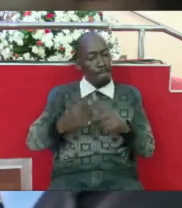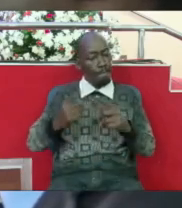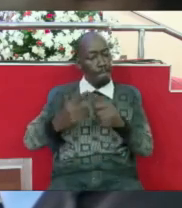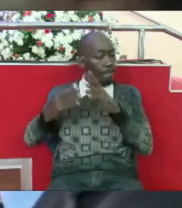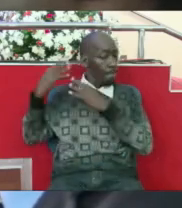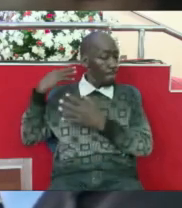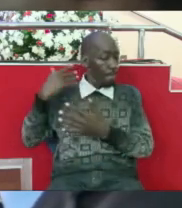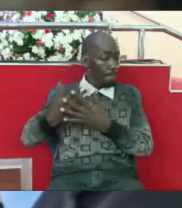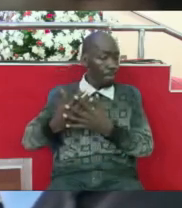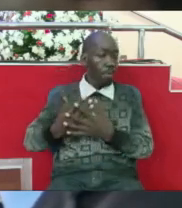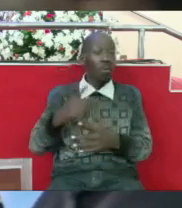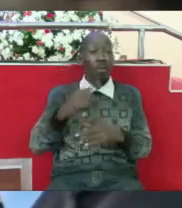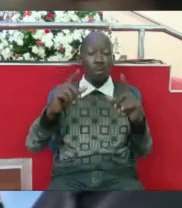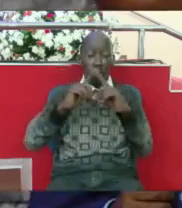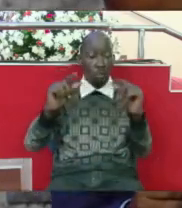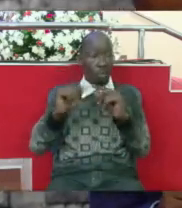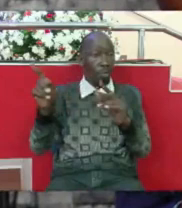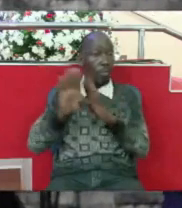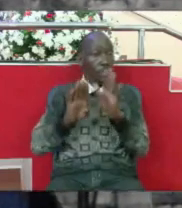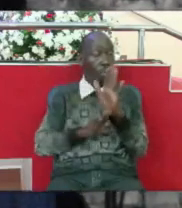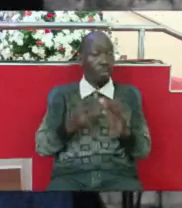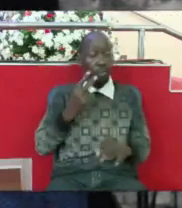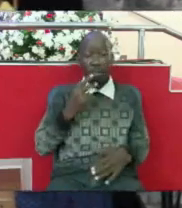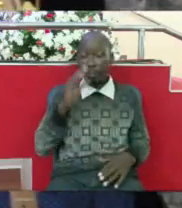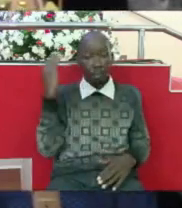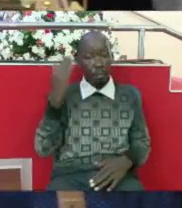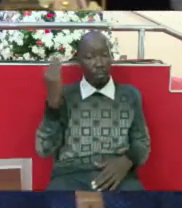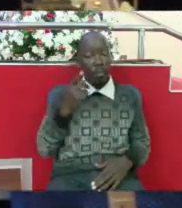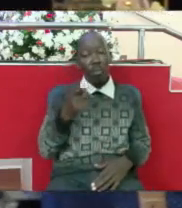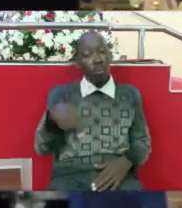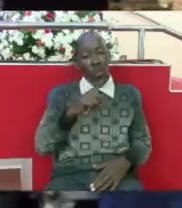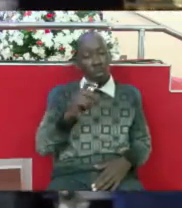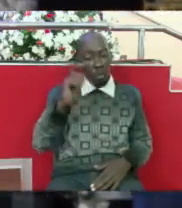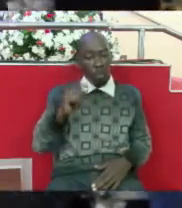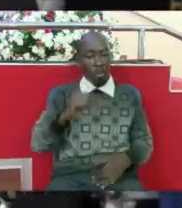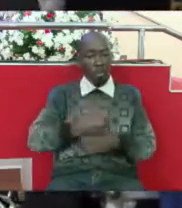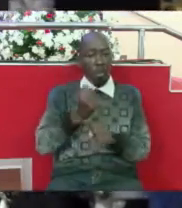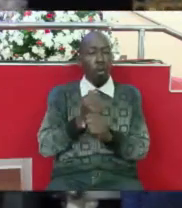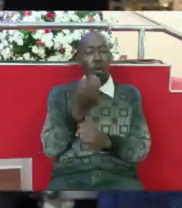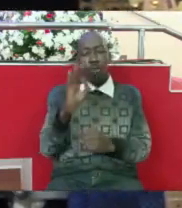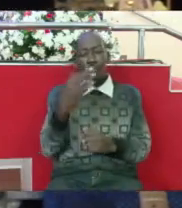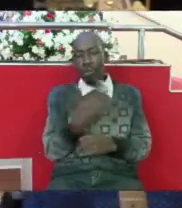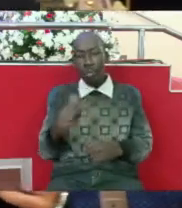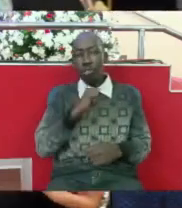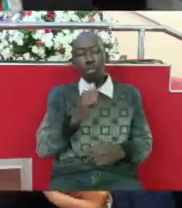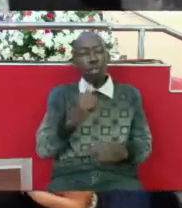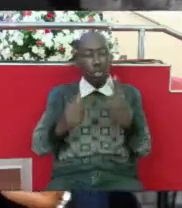In fact, the scripture teaches us the things that are seen are made out of the things that are not